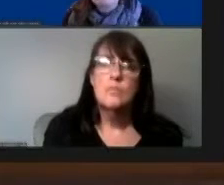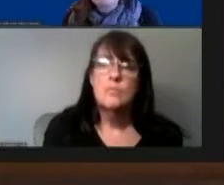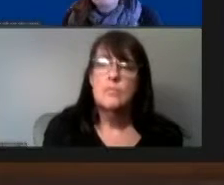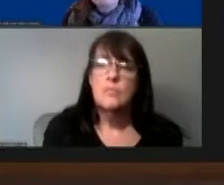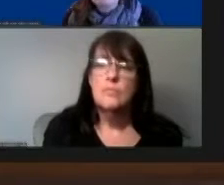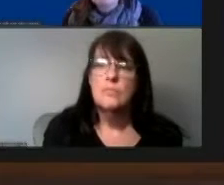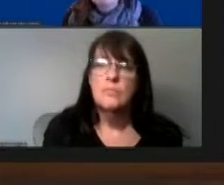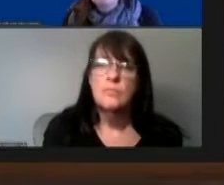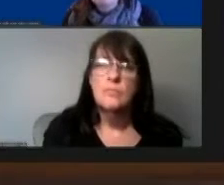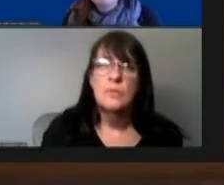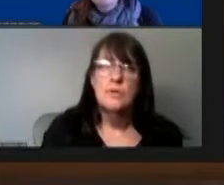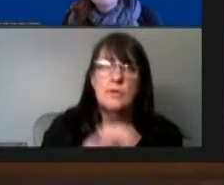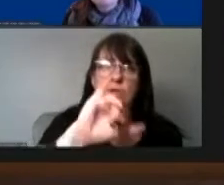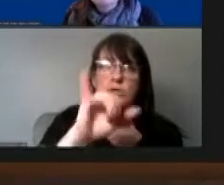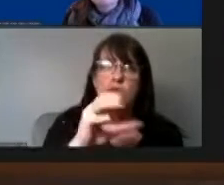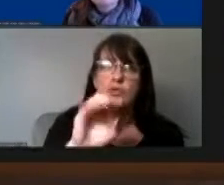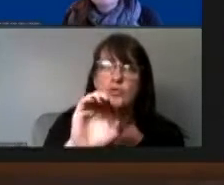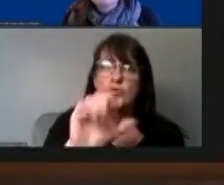Jules Crosby.